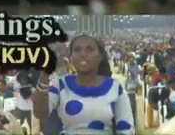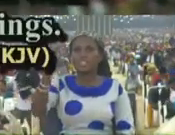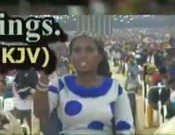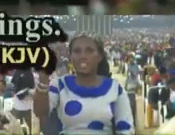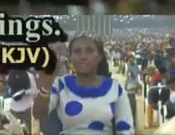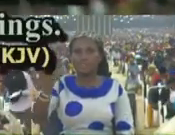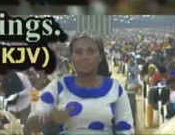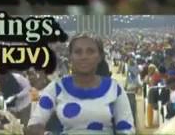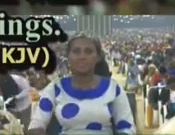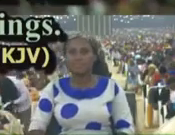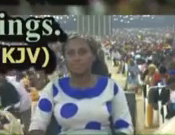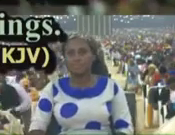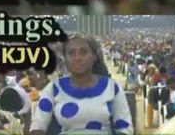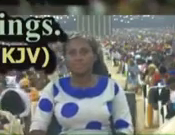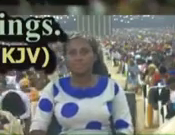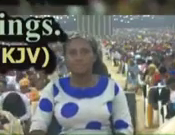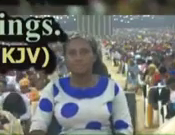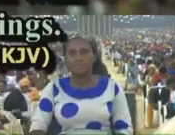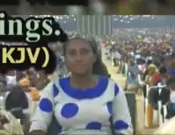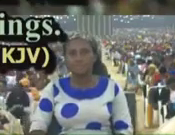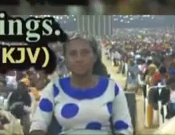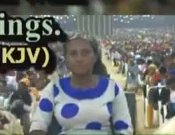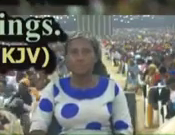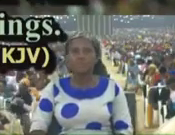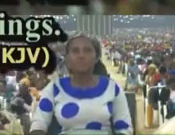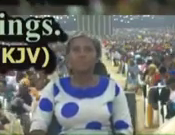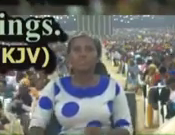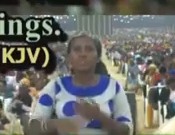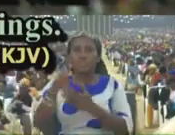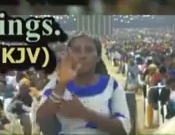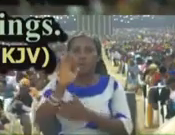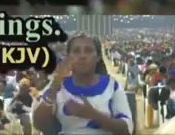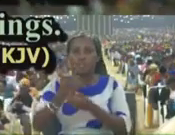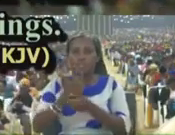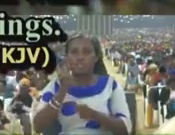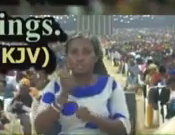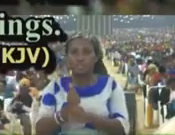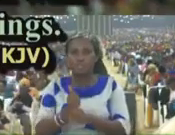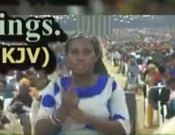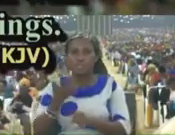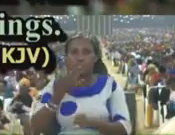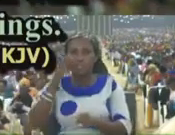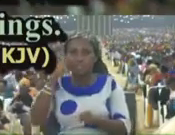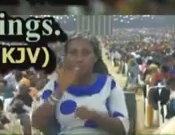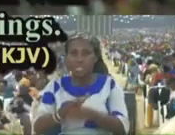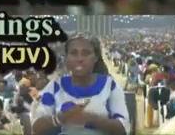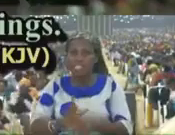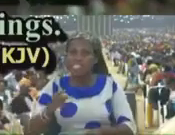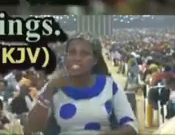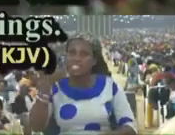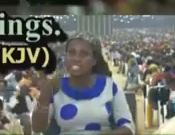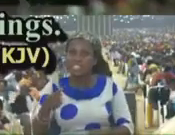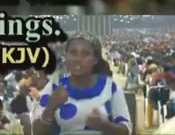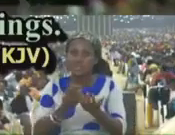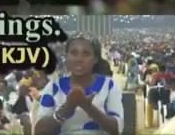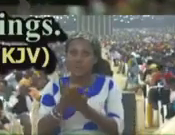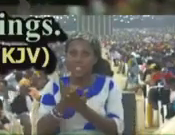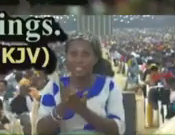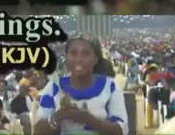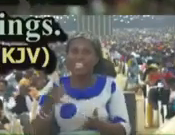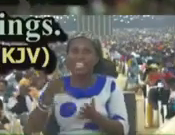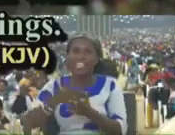10. God made a promise. Say ye to the righteous, it shall be